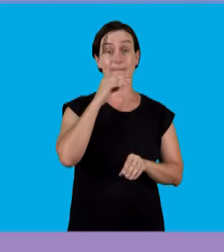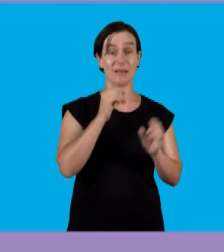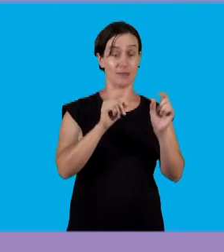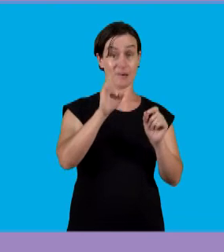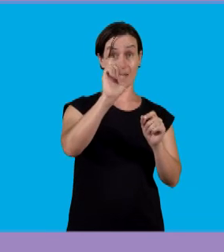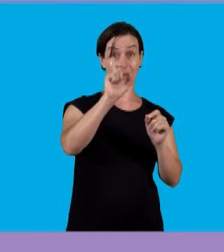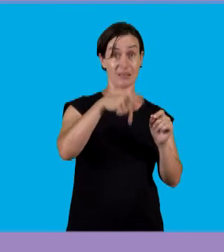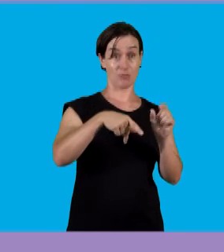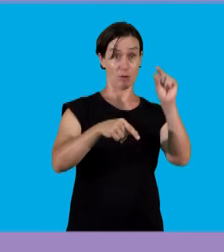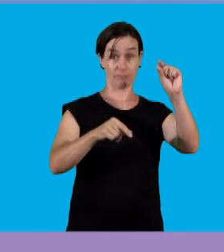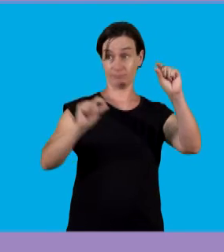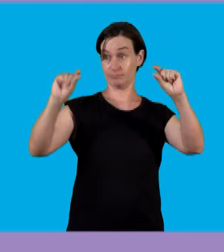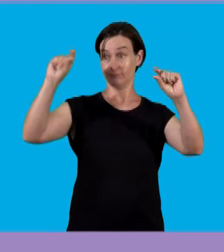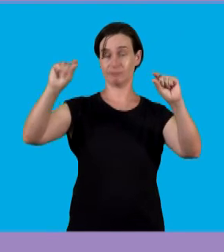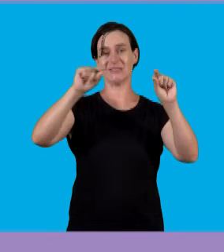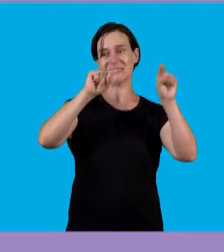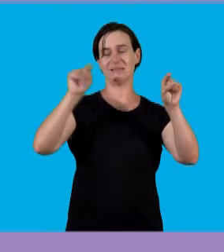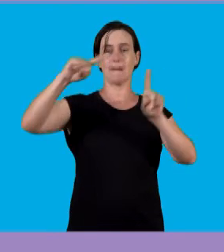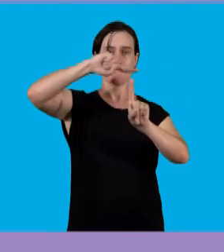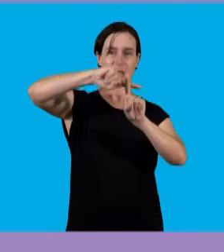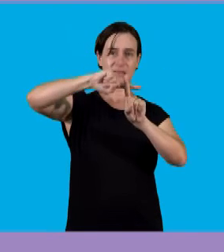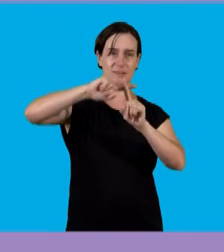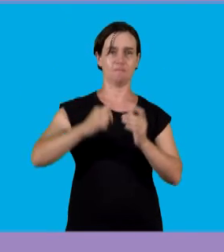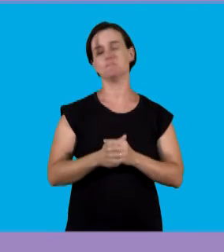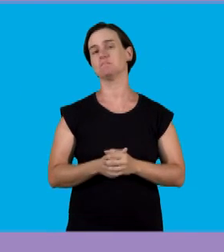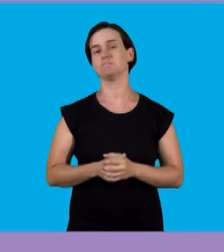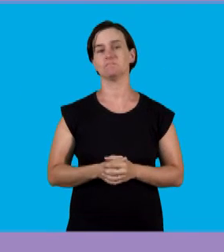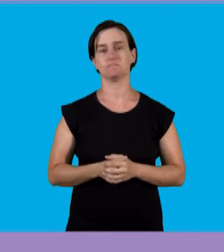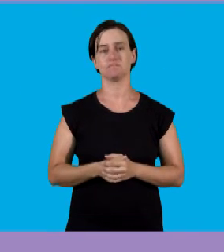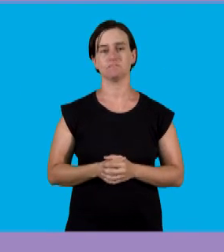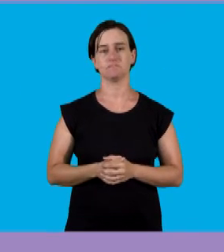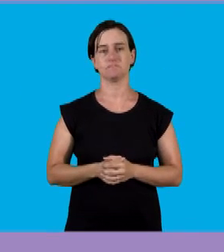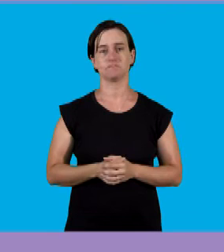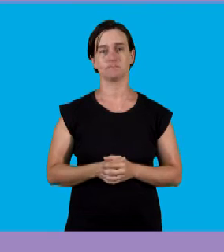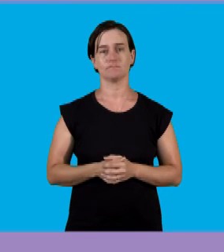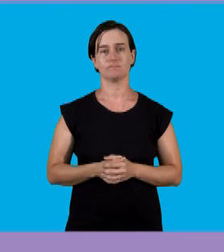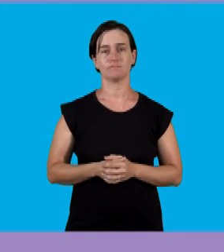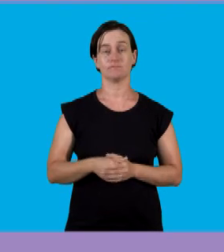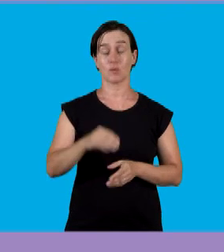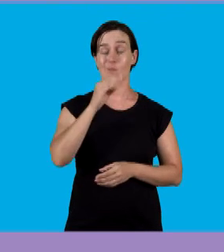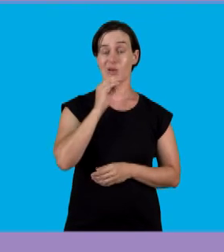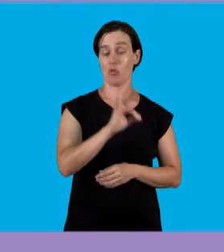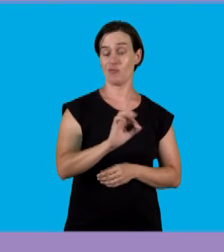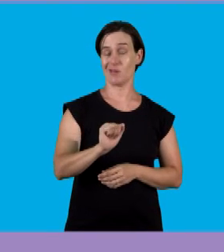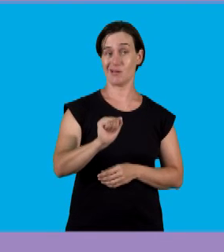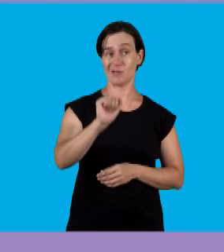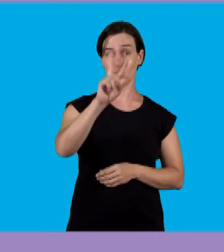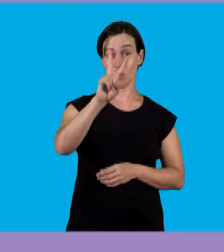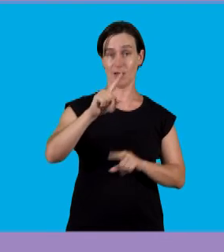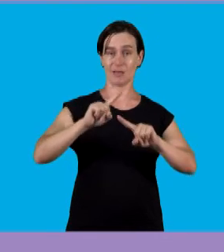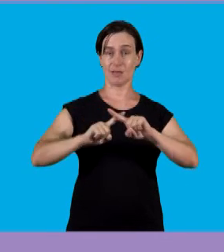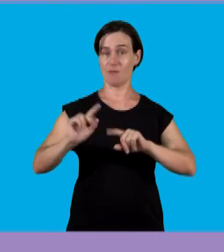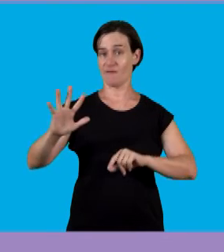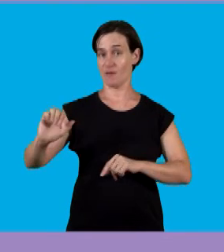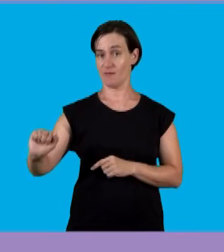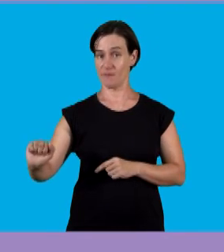exponents? Yes, we add those exponents. So let's go ahead and multiply this expression here. So we have